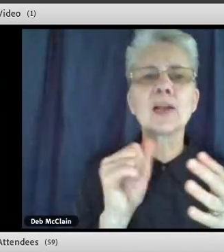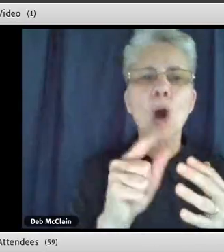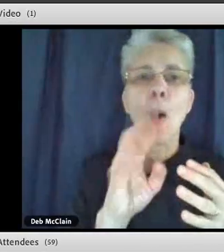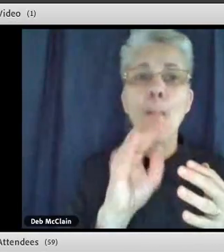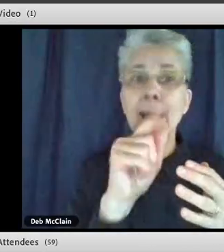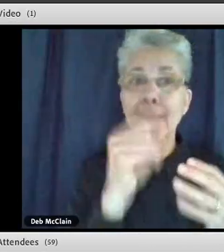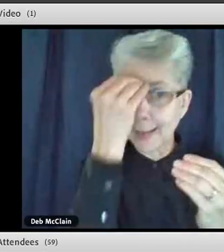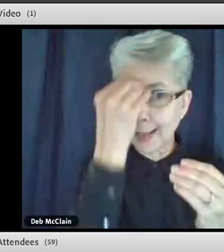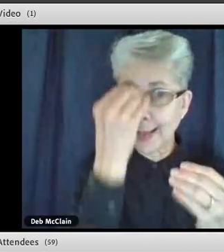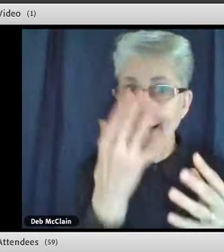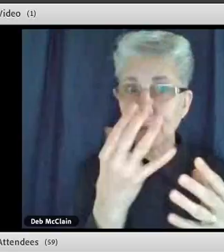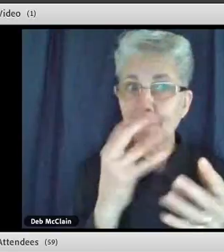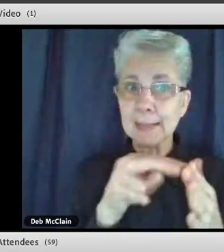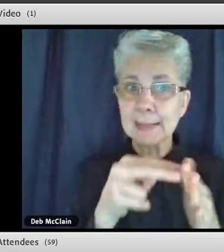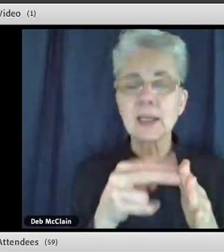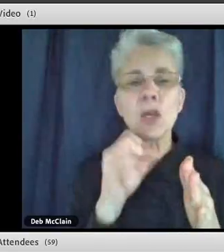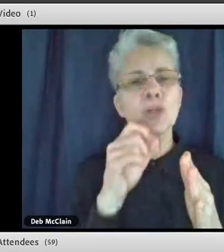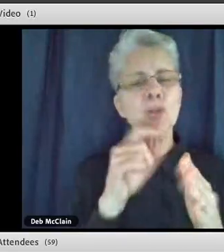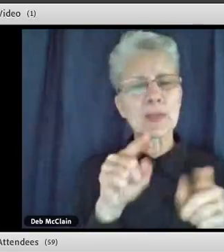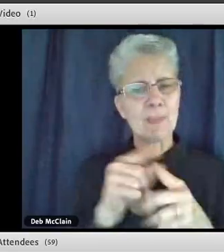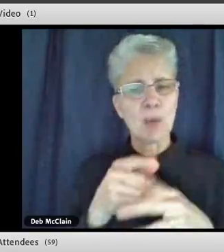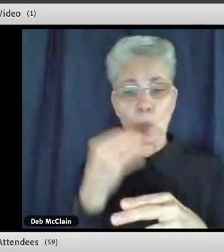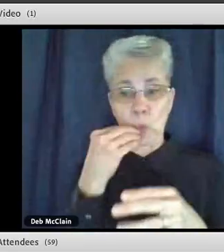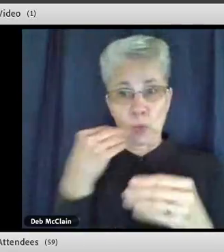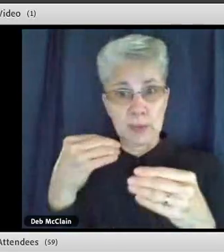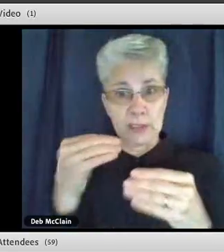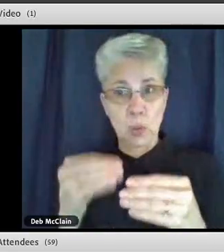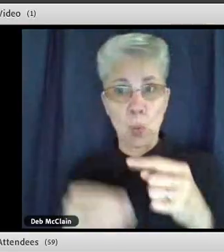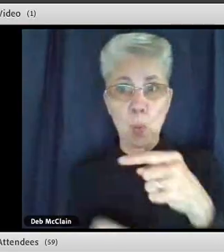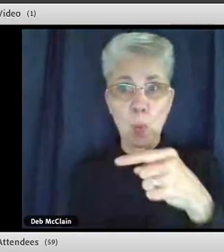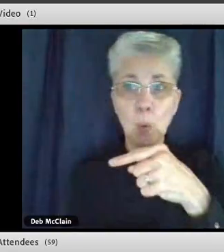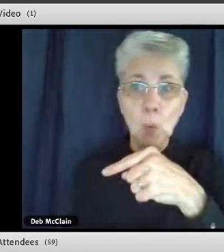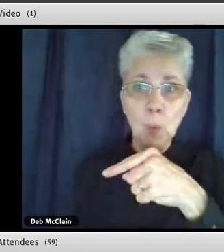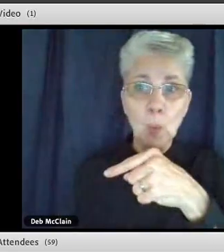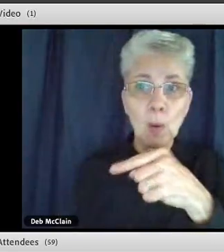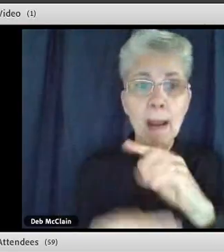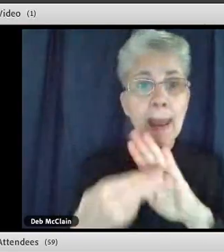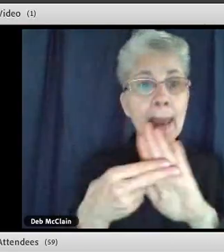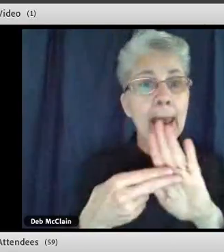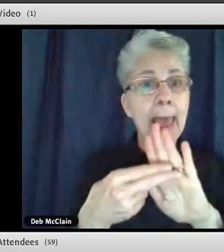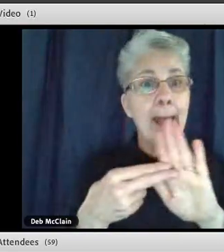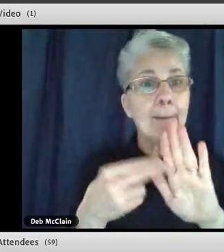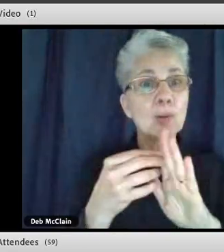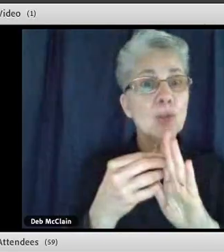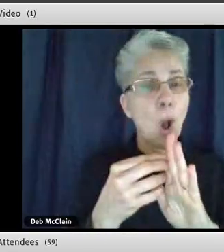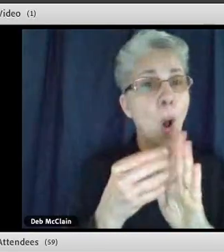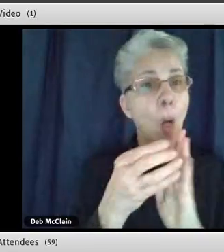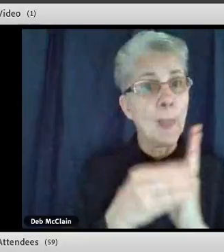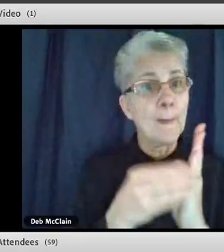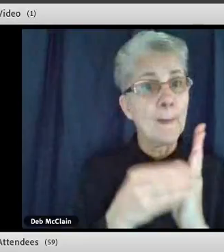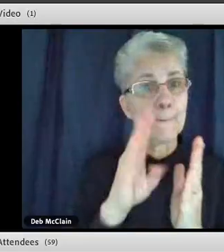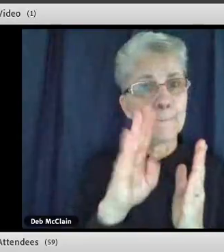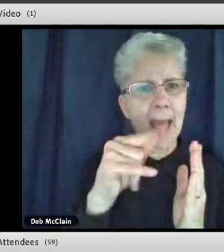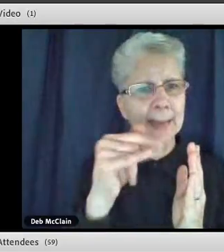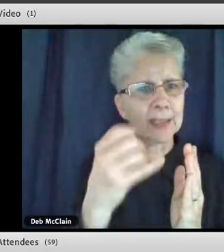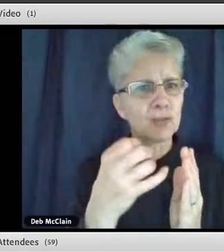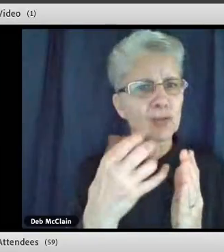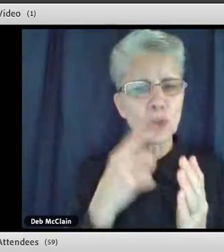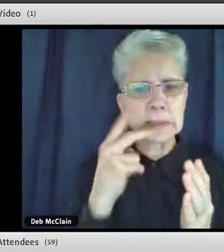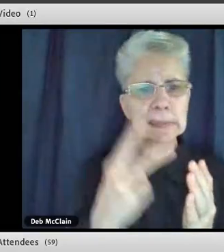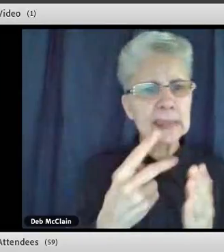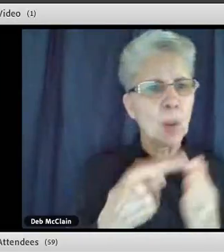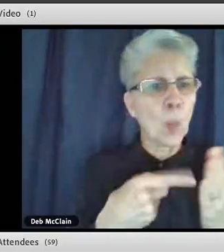thing if you go to the grocery store, you need to have labels on the packaging, like so you can tell what it is that